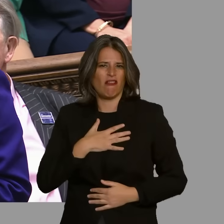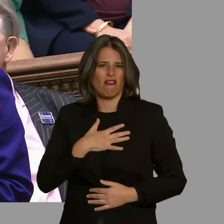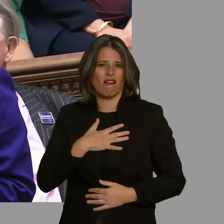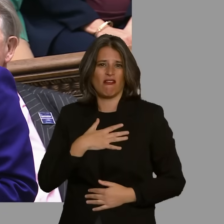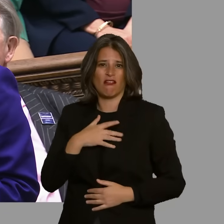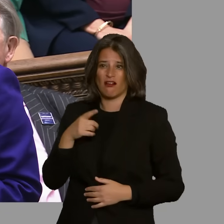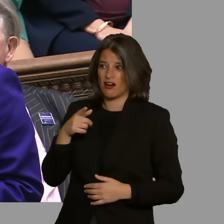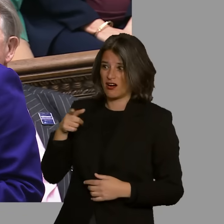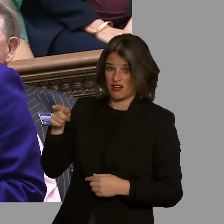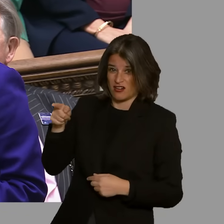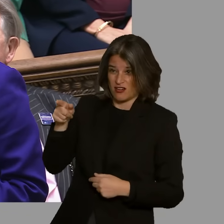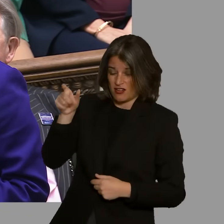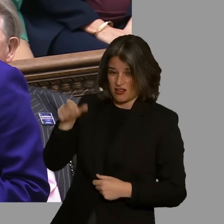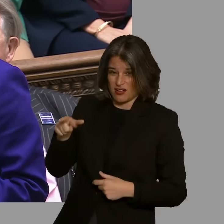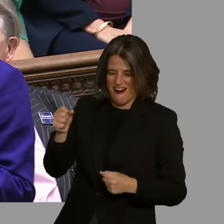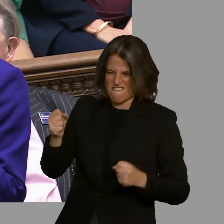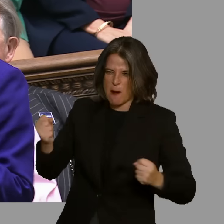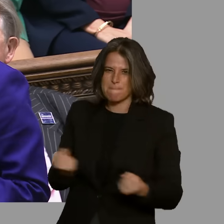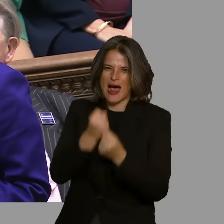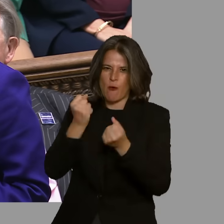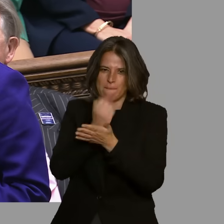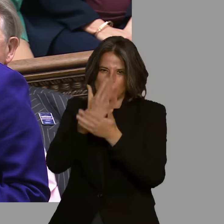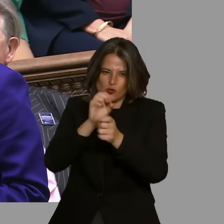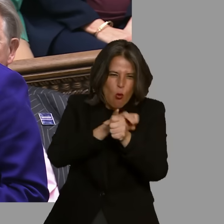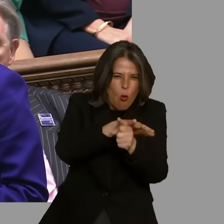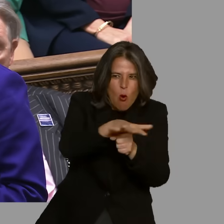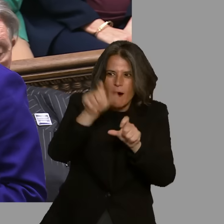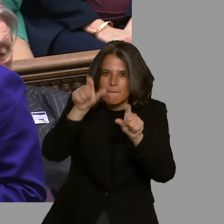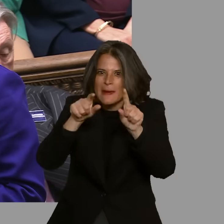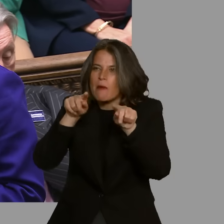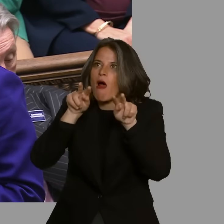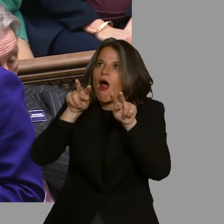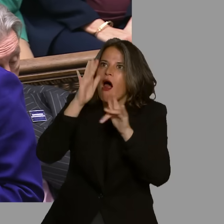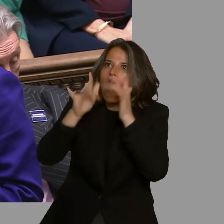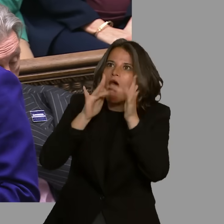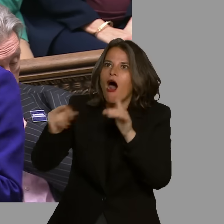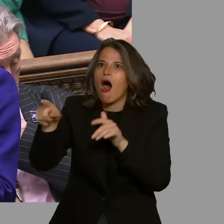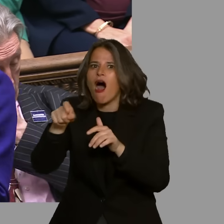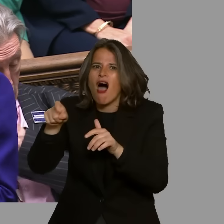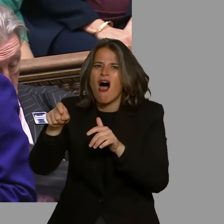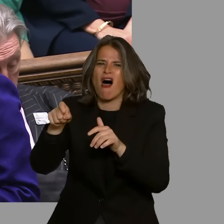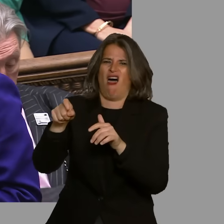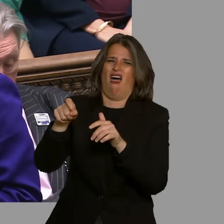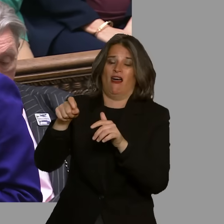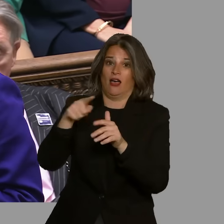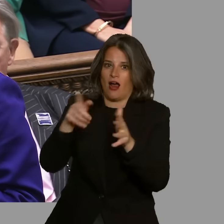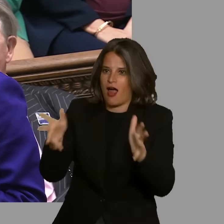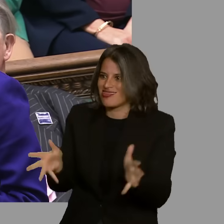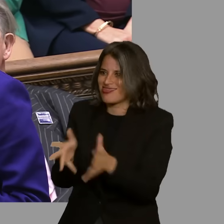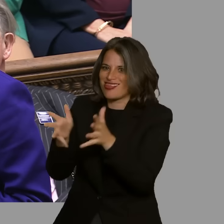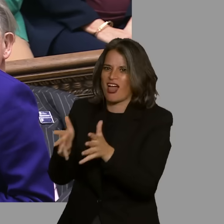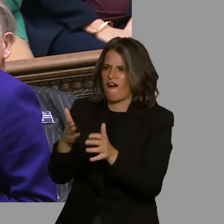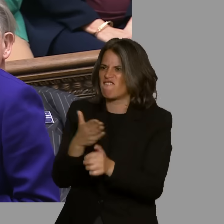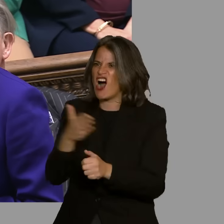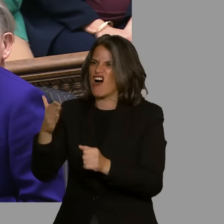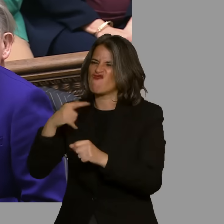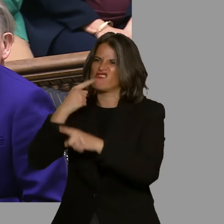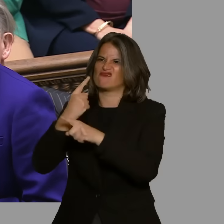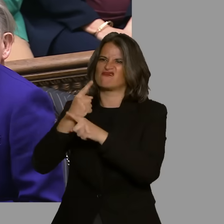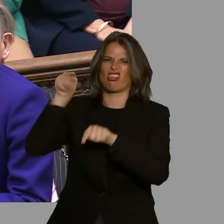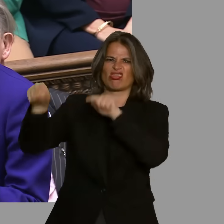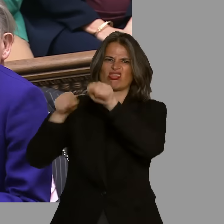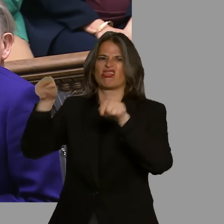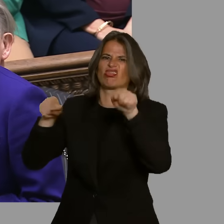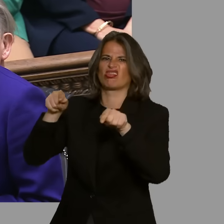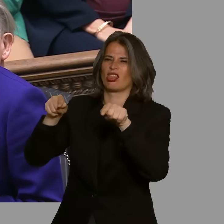government surely would act. So will the Prime Minister commission the security services to assess the threat that Elon Musk poses to our